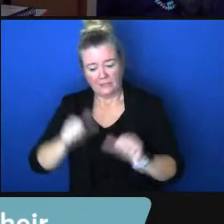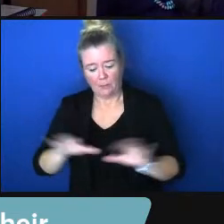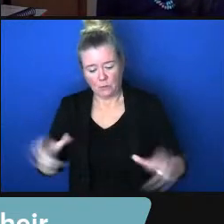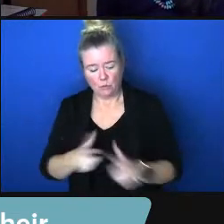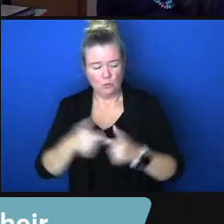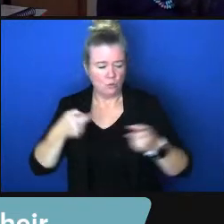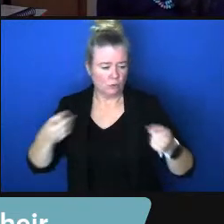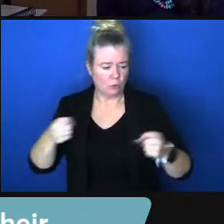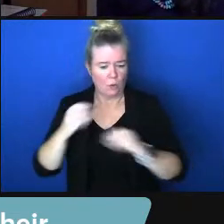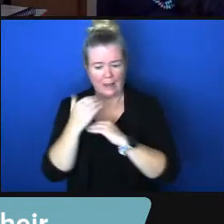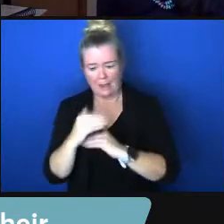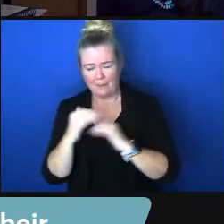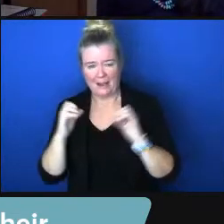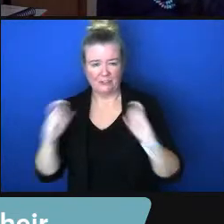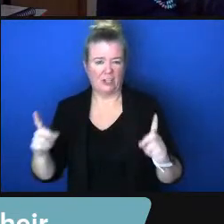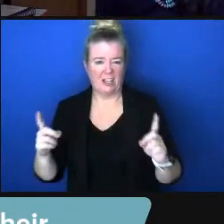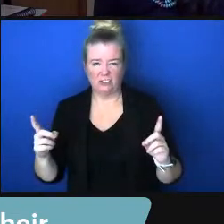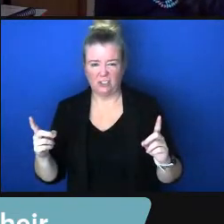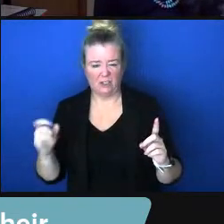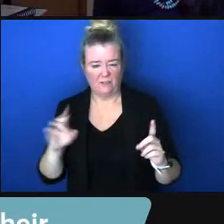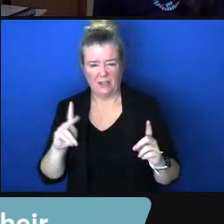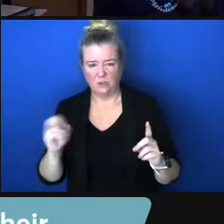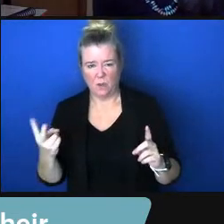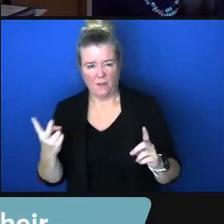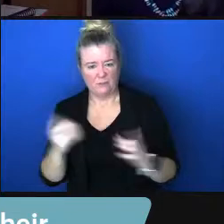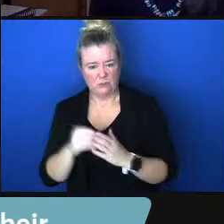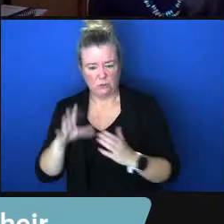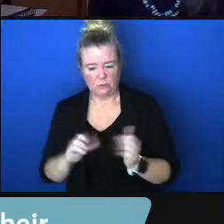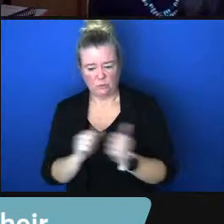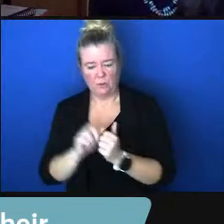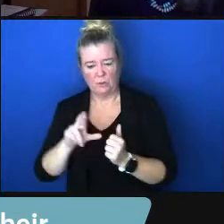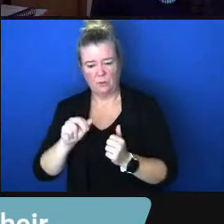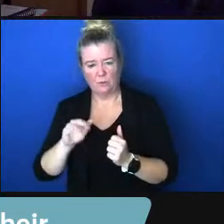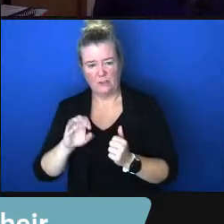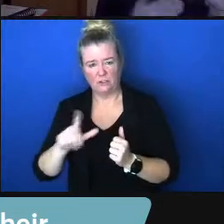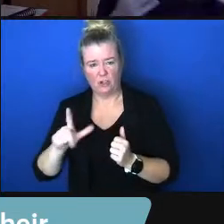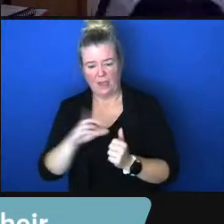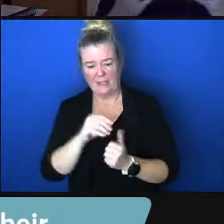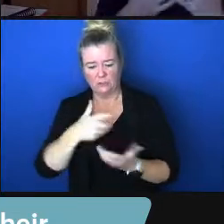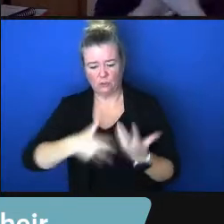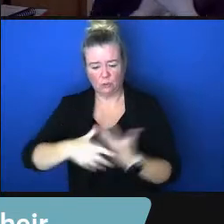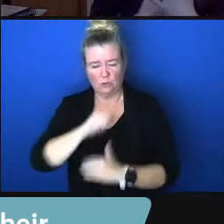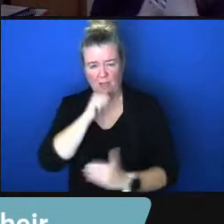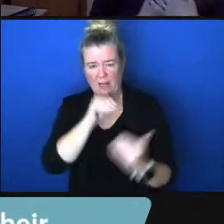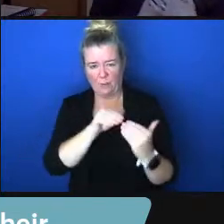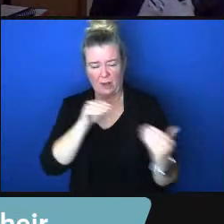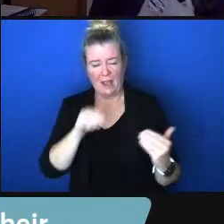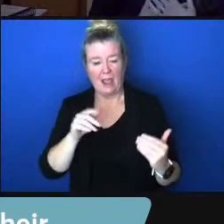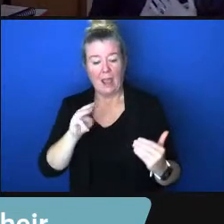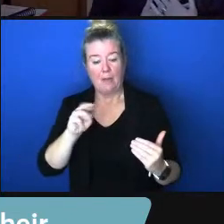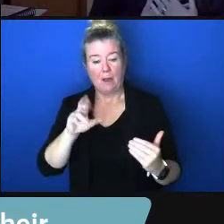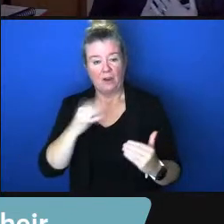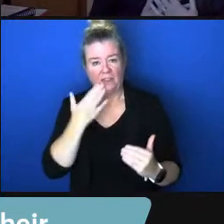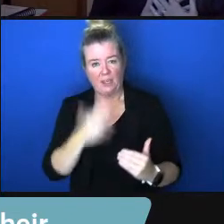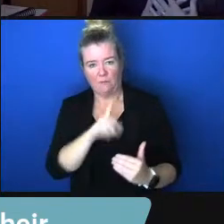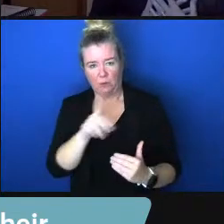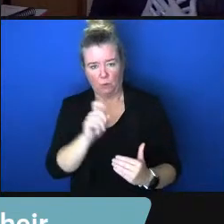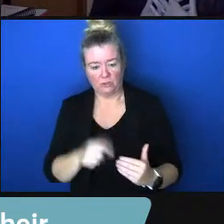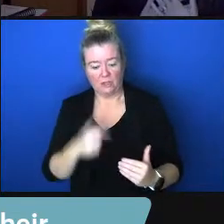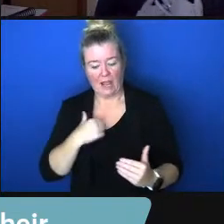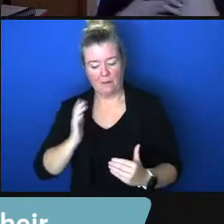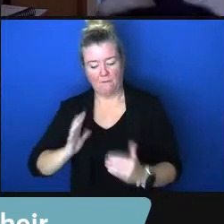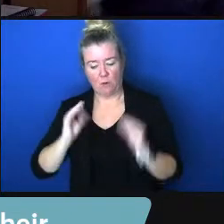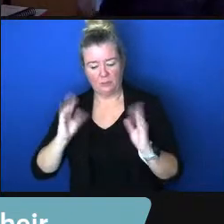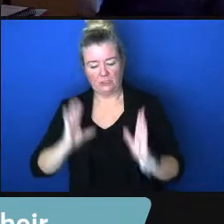and limit education of K-12 students when it comes to racial and social inequities? And I will say, Mari, thank you for this question. I'm a former